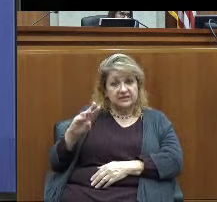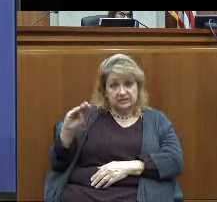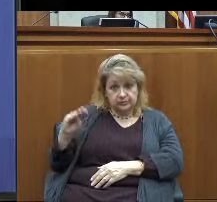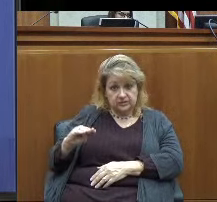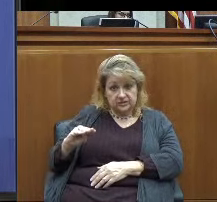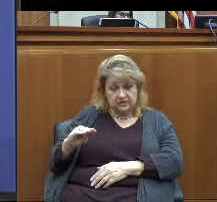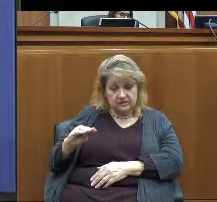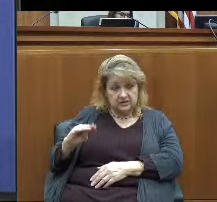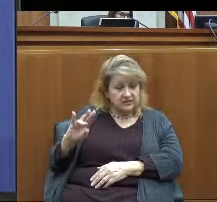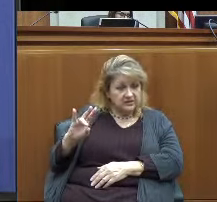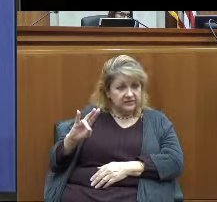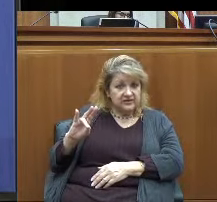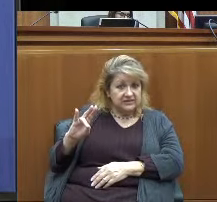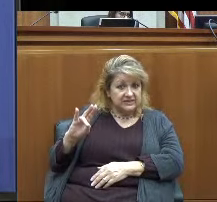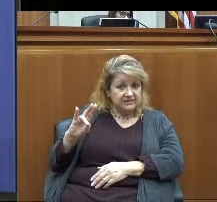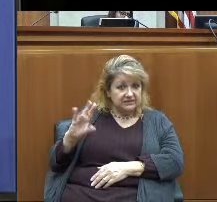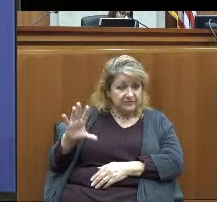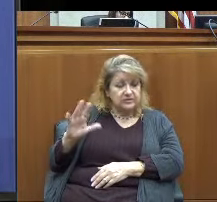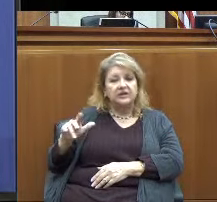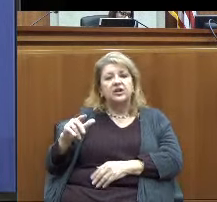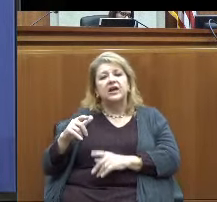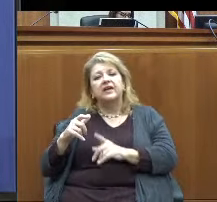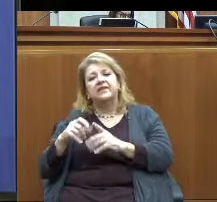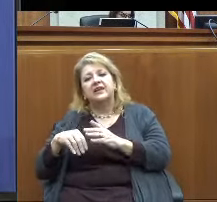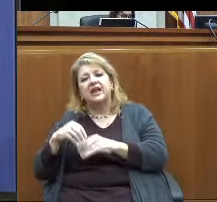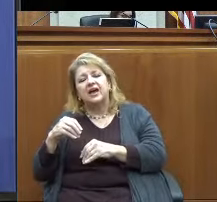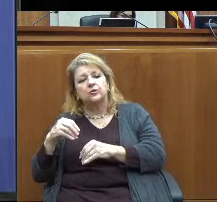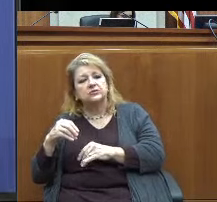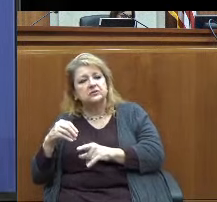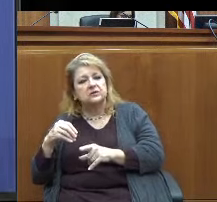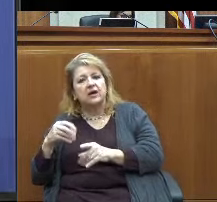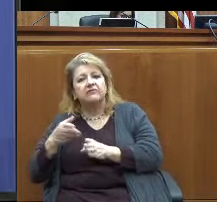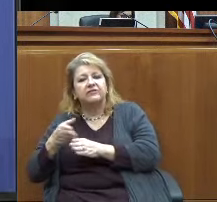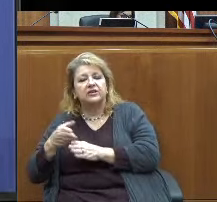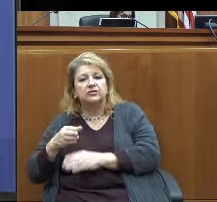uncertified percent from 33% to 31%.